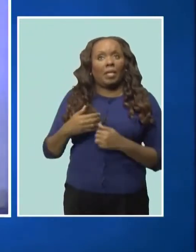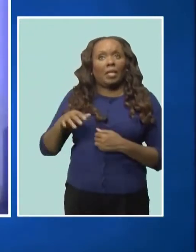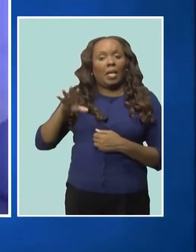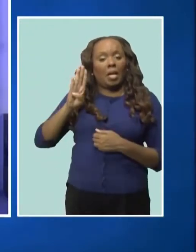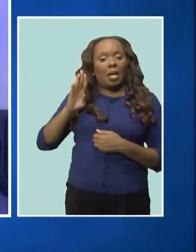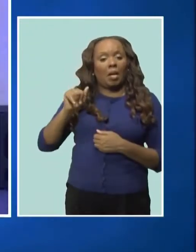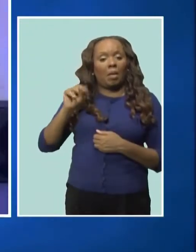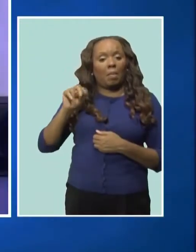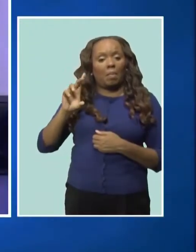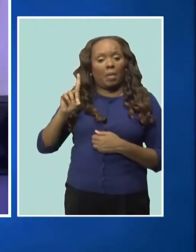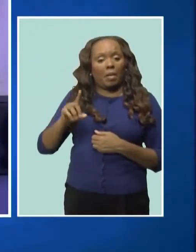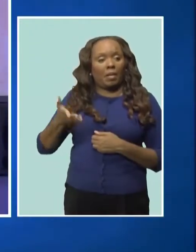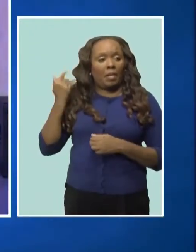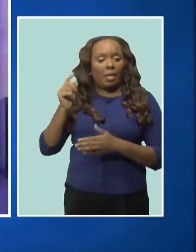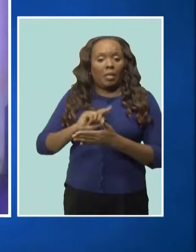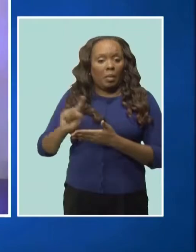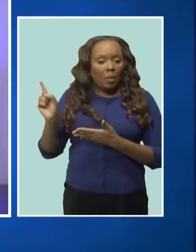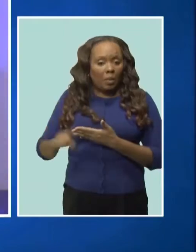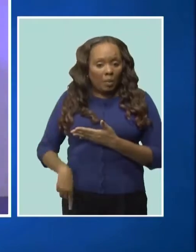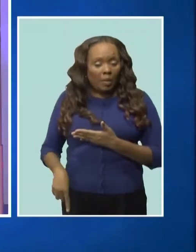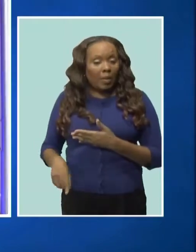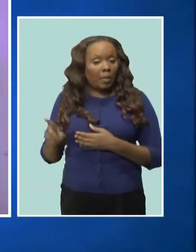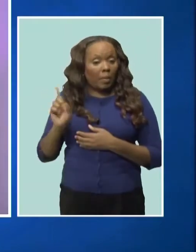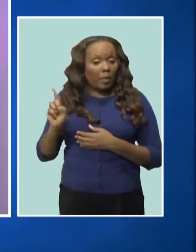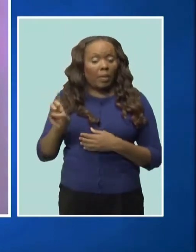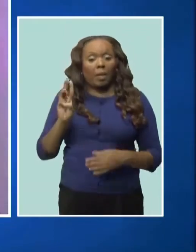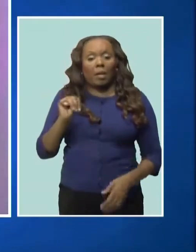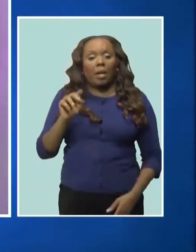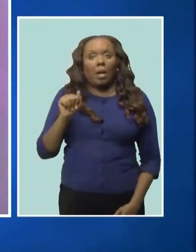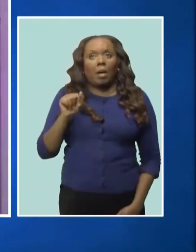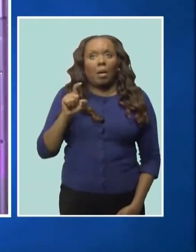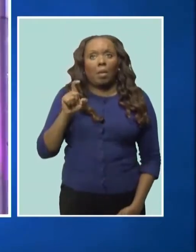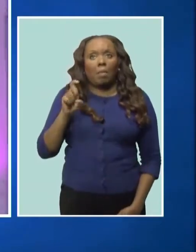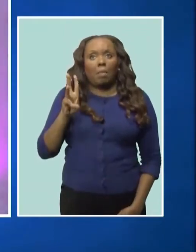weekend at Hindten Lounge, Maxwell Main Road, Christchurch.